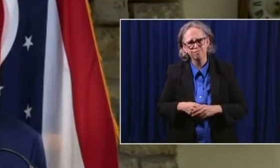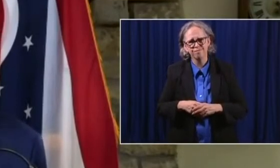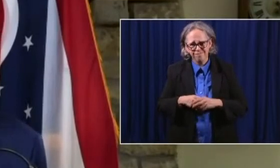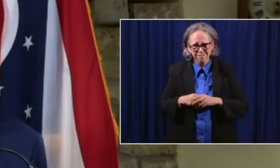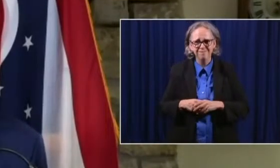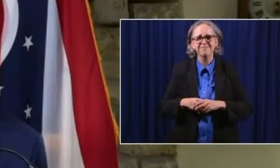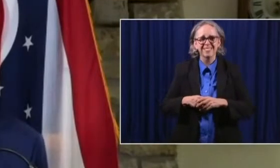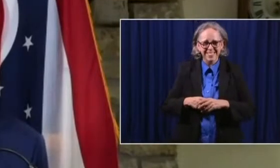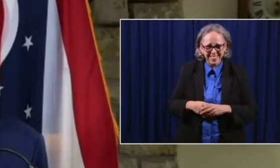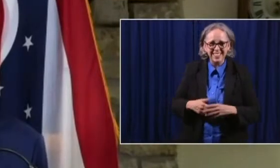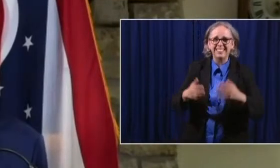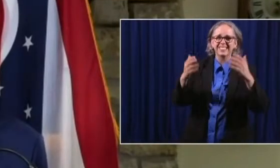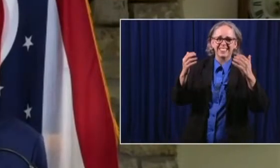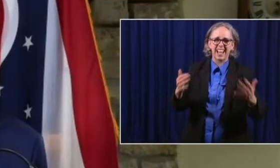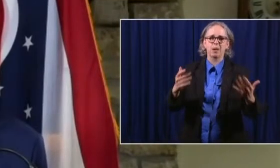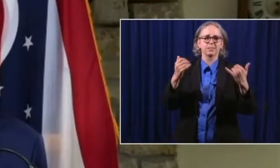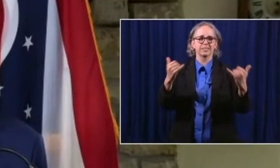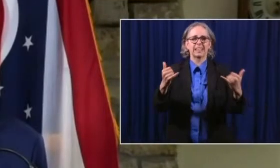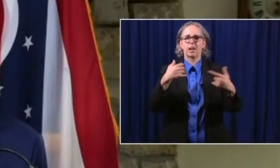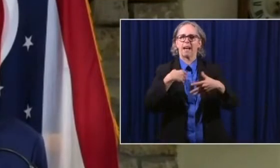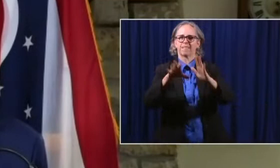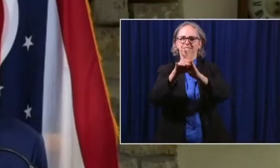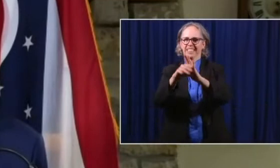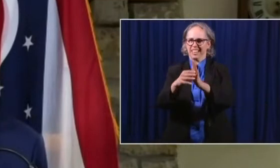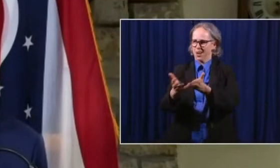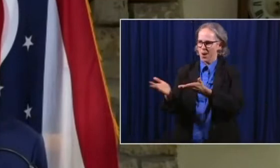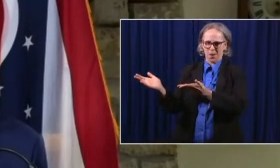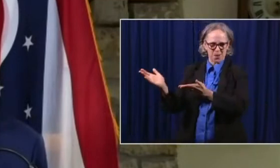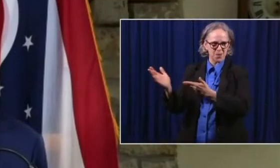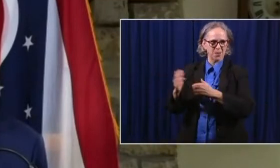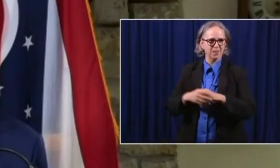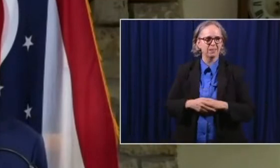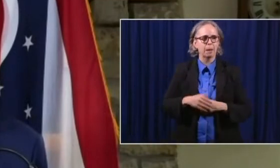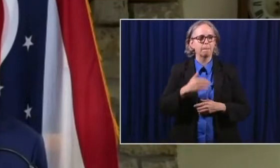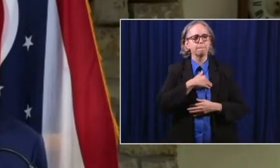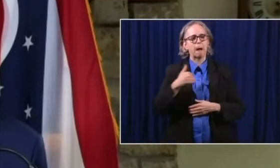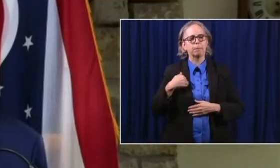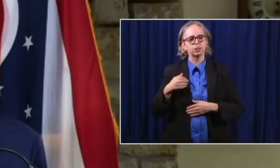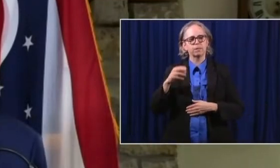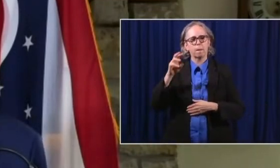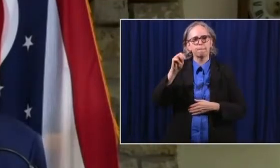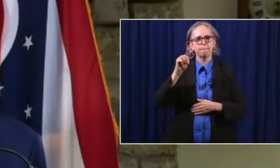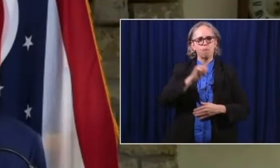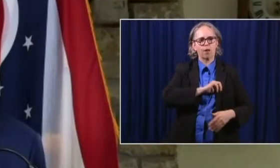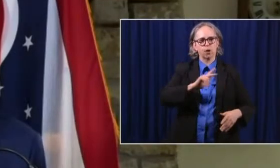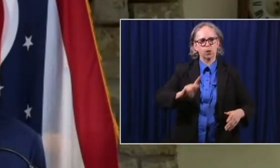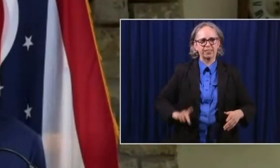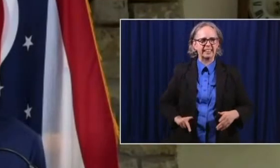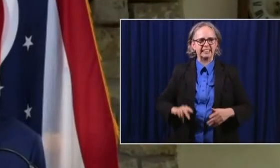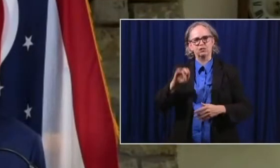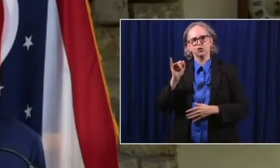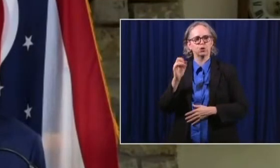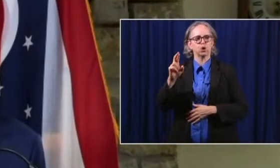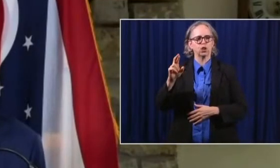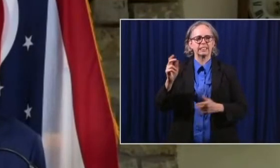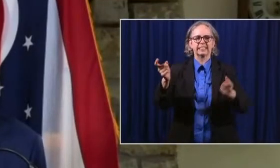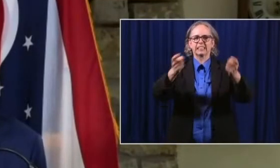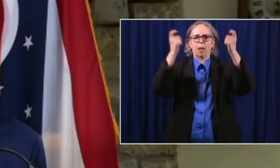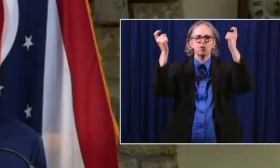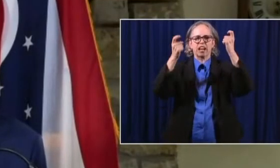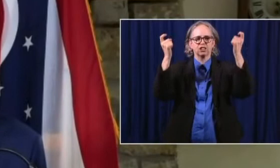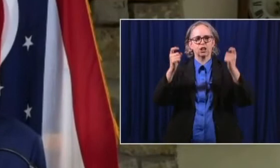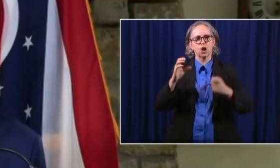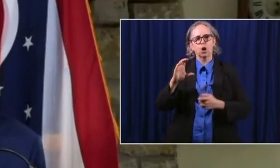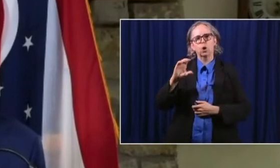Today we have a video featuring the members of the Martin Luther King Jr. Celebration Chorus, joined by students